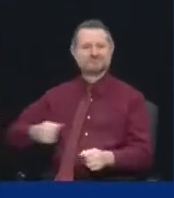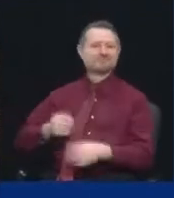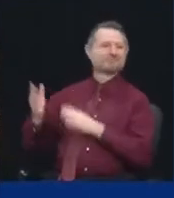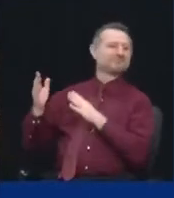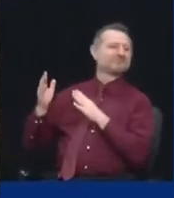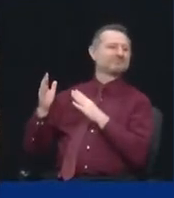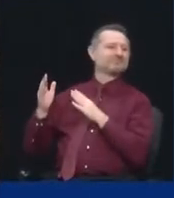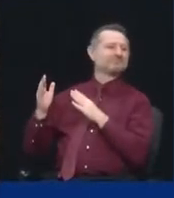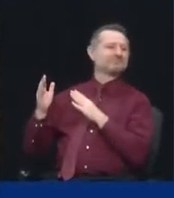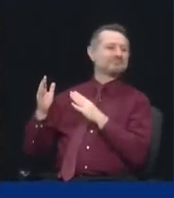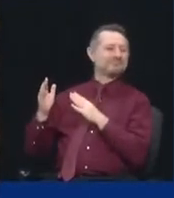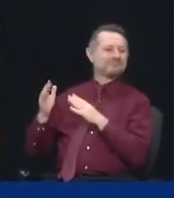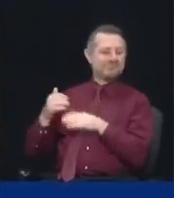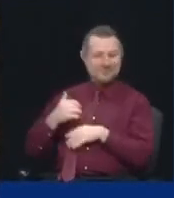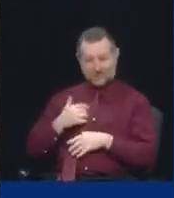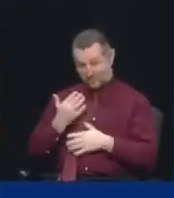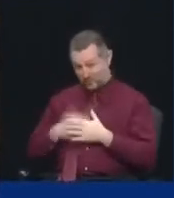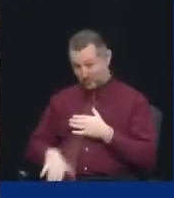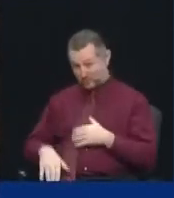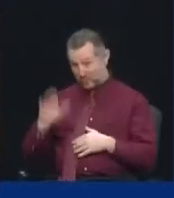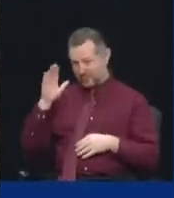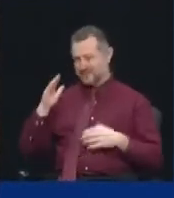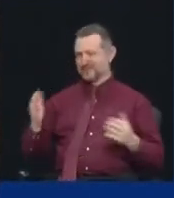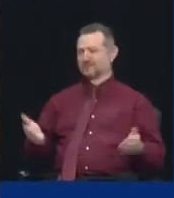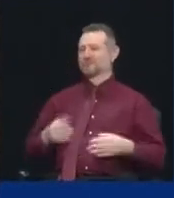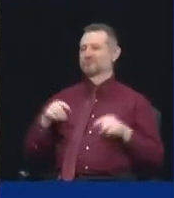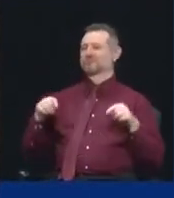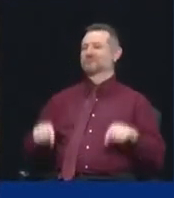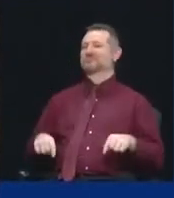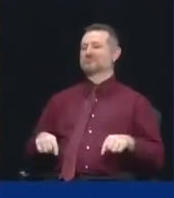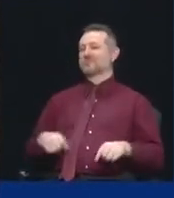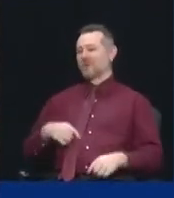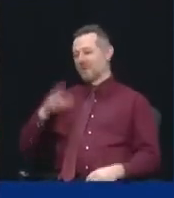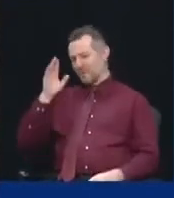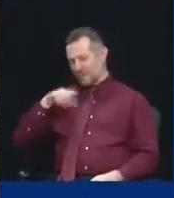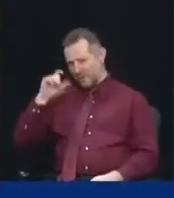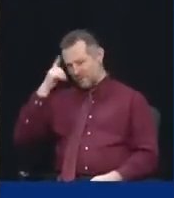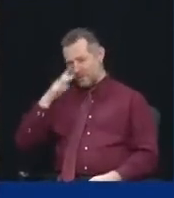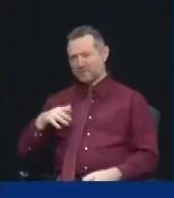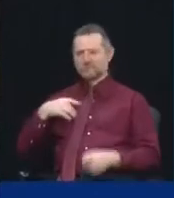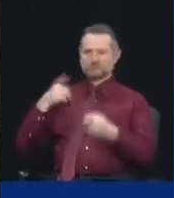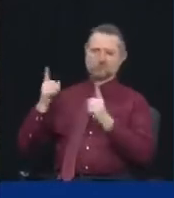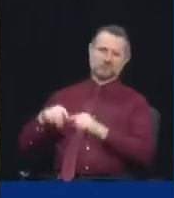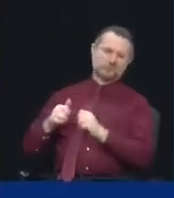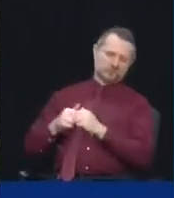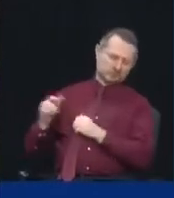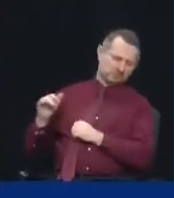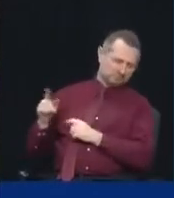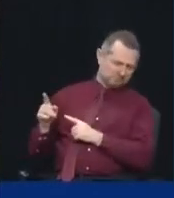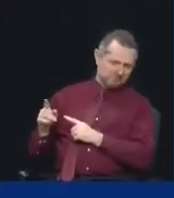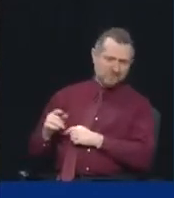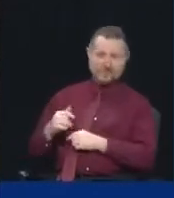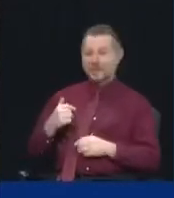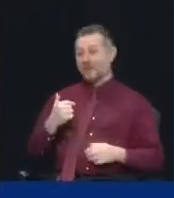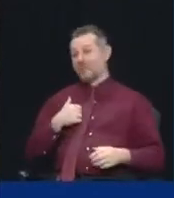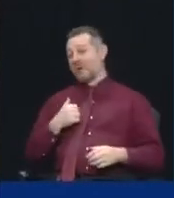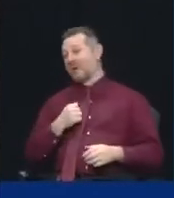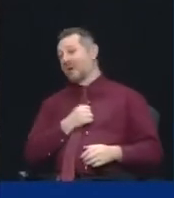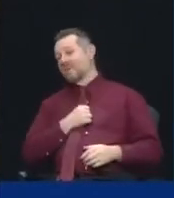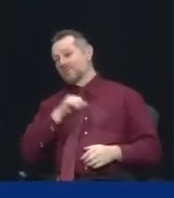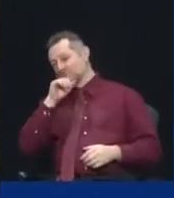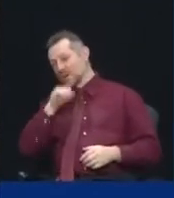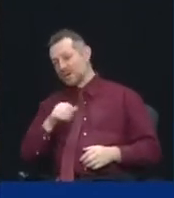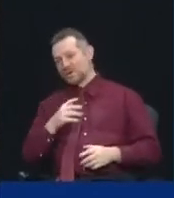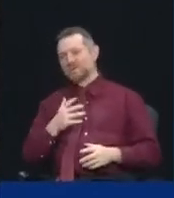being born and raised in Yonkers, and I know the governor can attest to this from where he's from, We like to hug each other. You know, we're a hugging